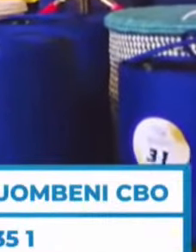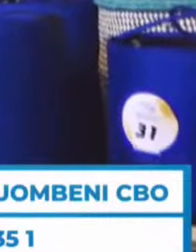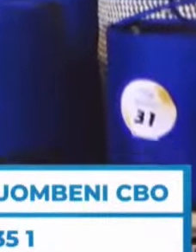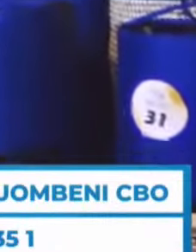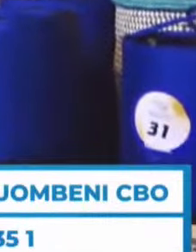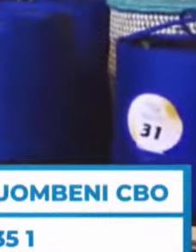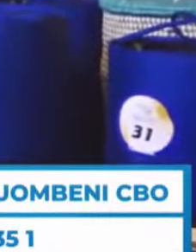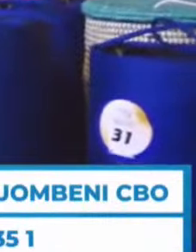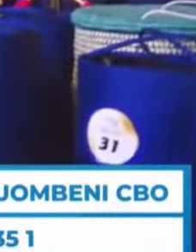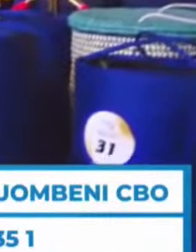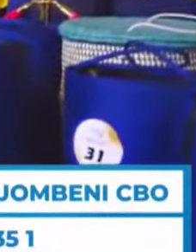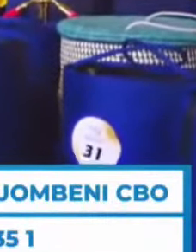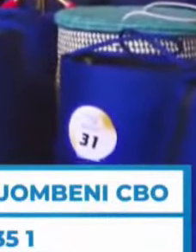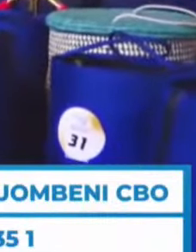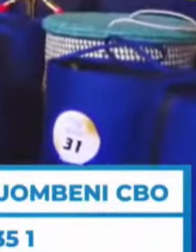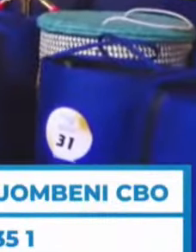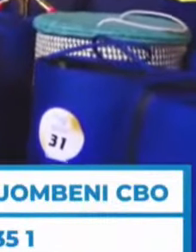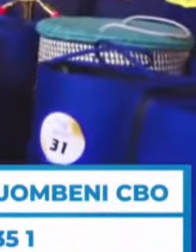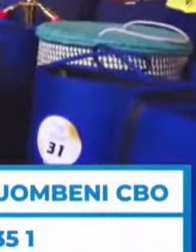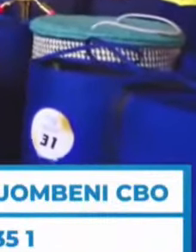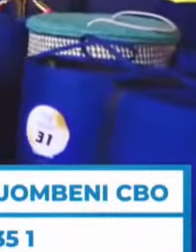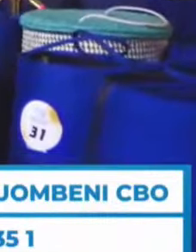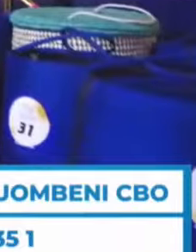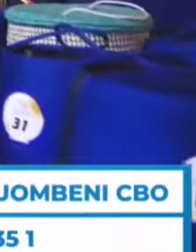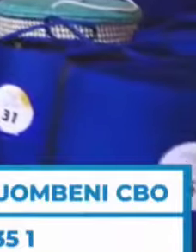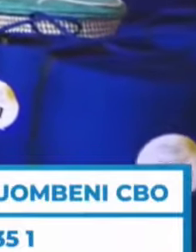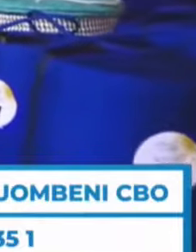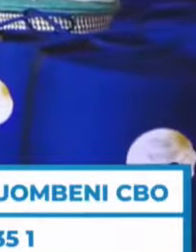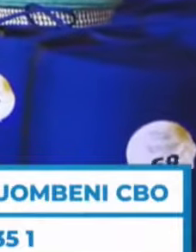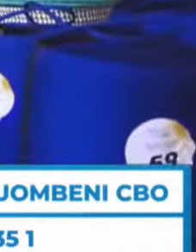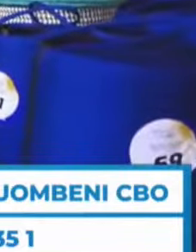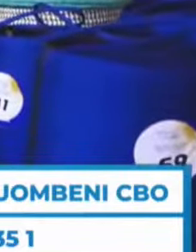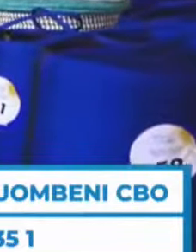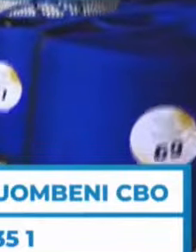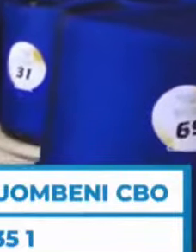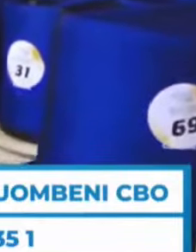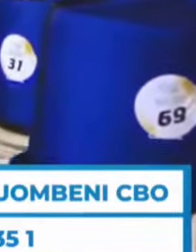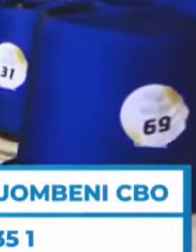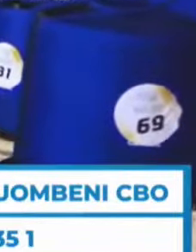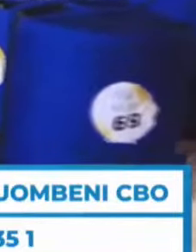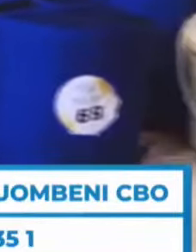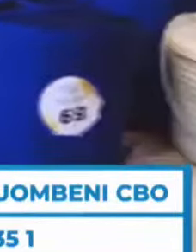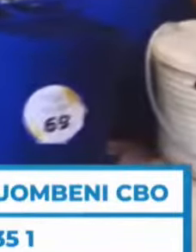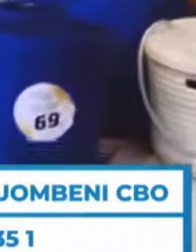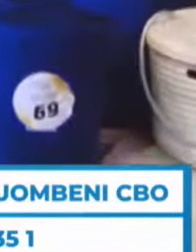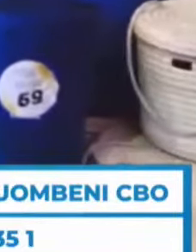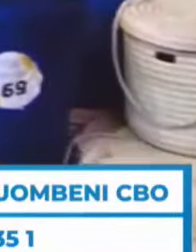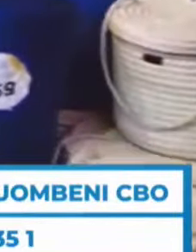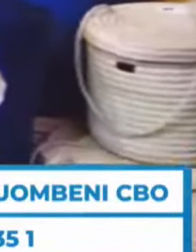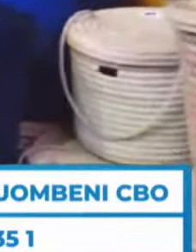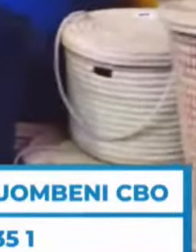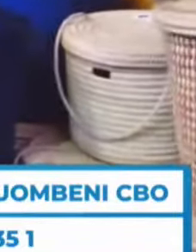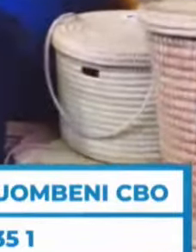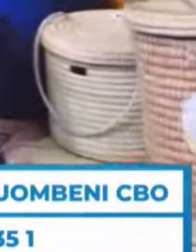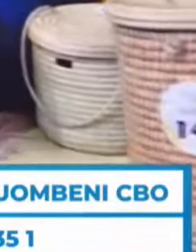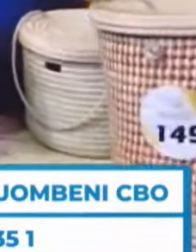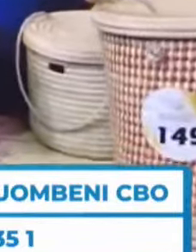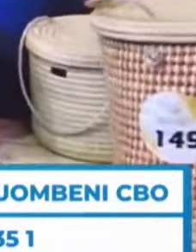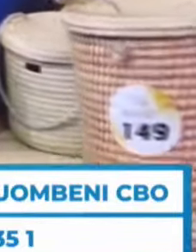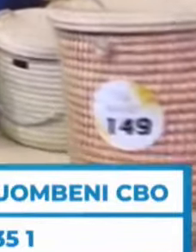in the mighty name of the Lord Our God every one of